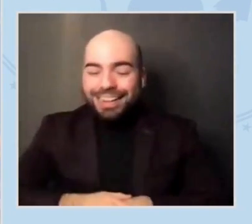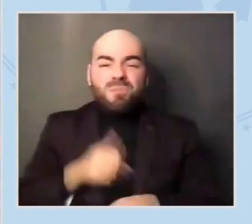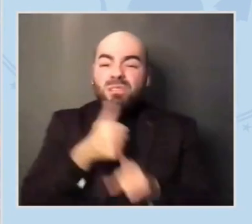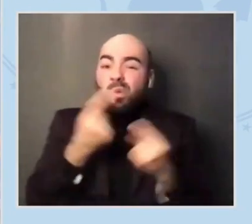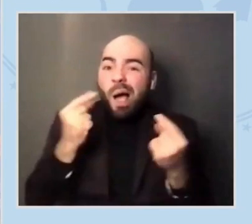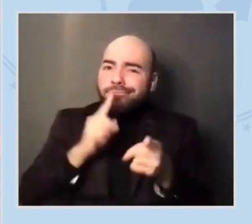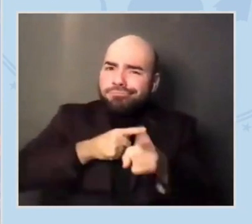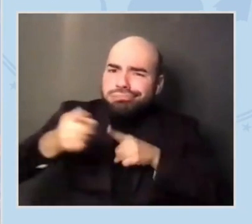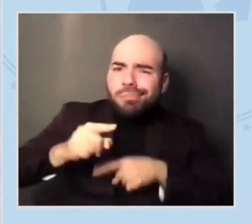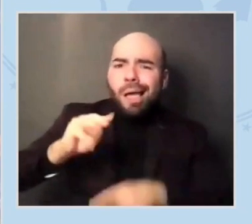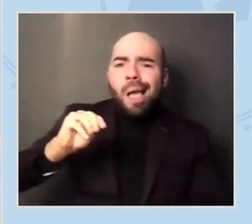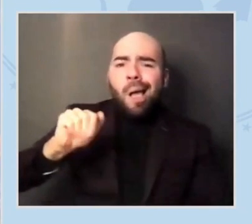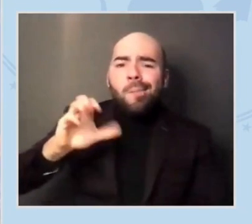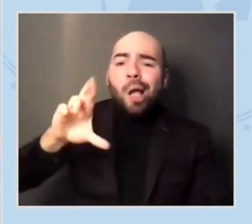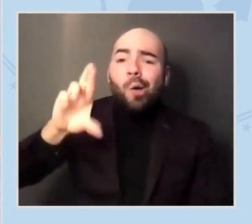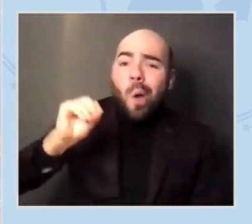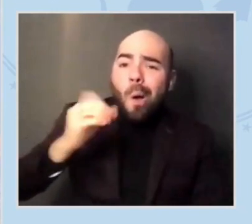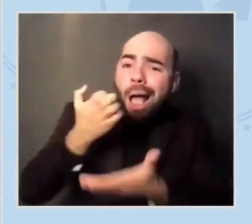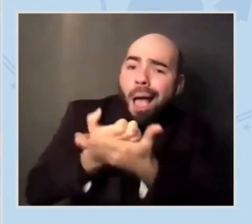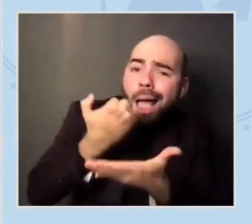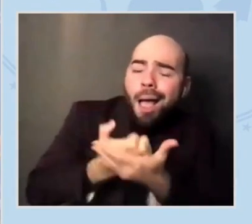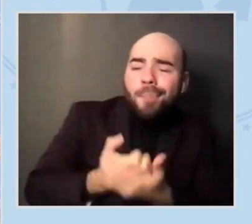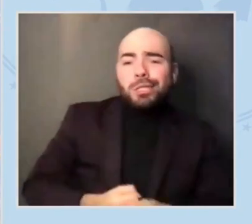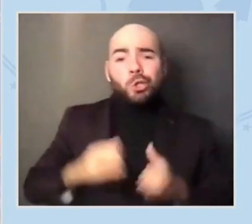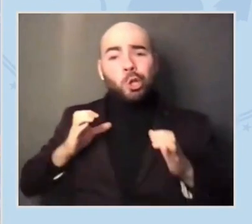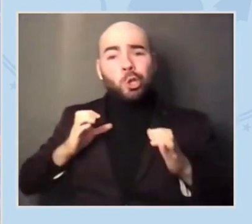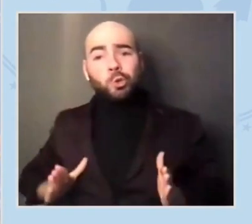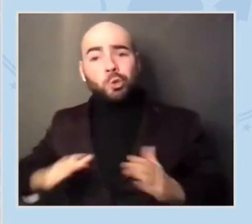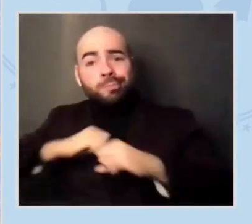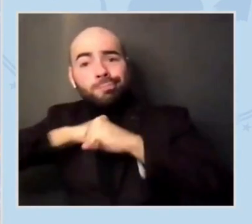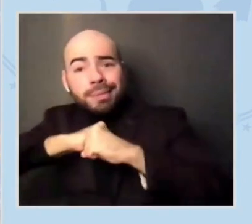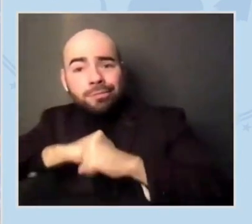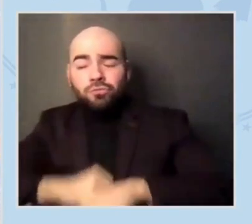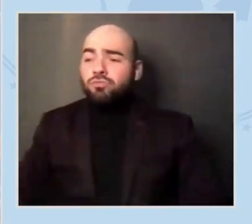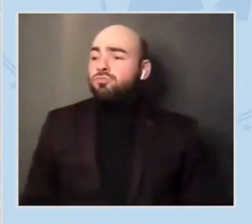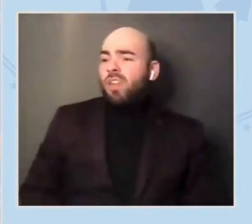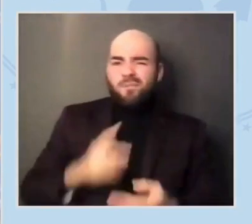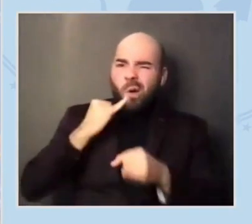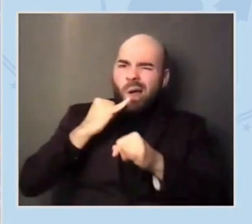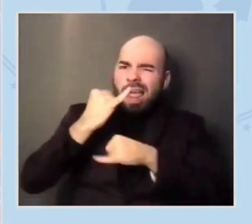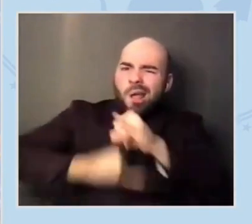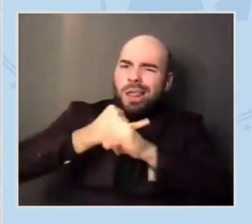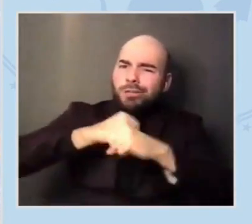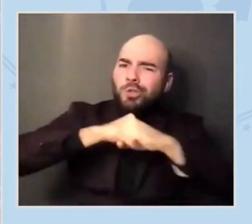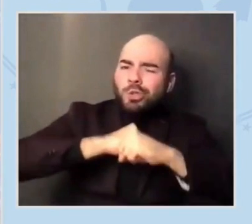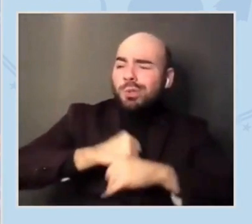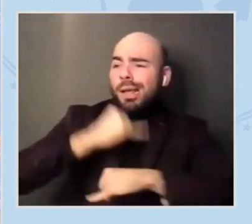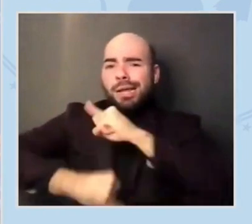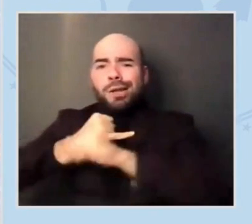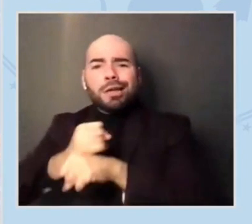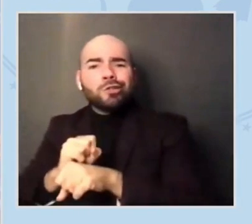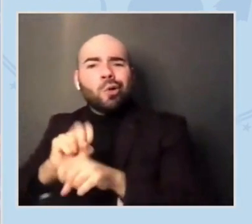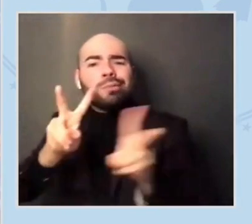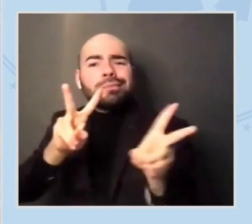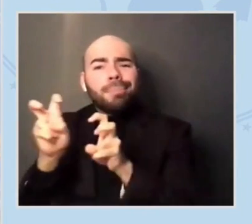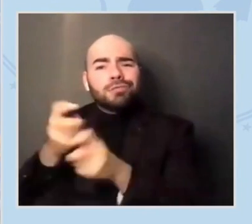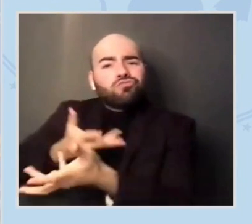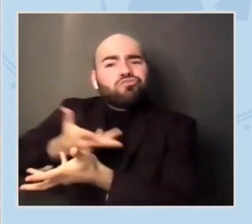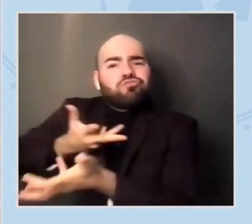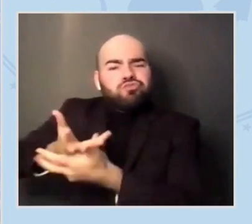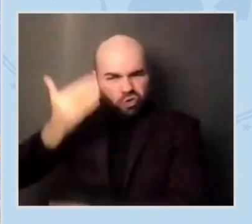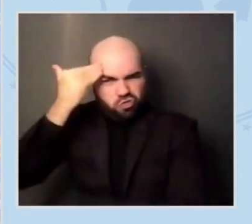consumer protection and from national security to international affairs. I've worked with Wally during the Great Recession. That was my excuse to